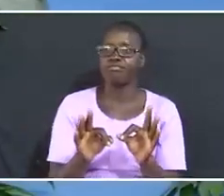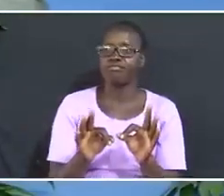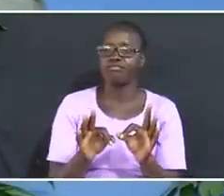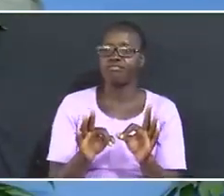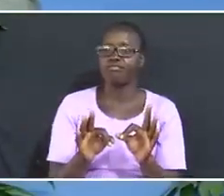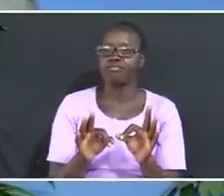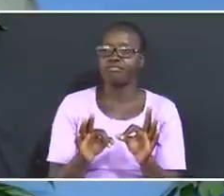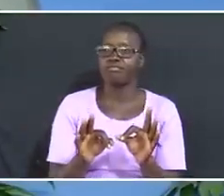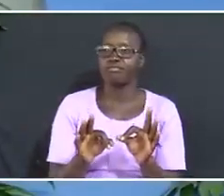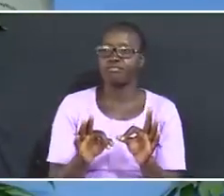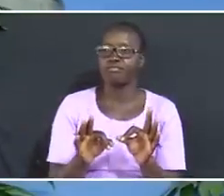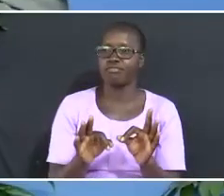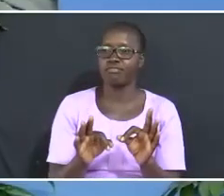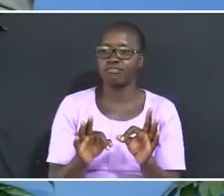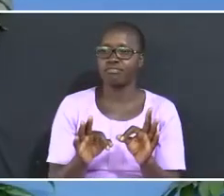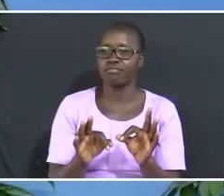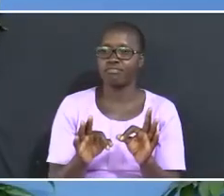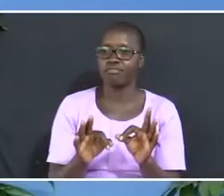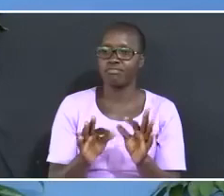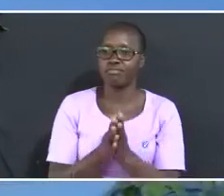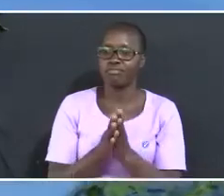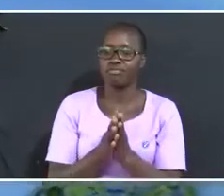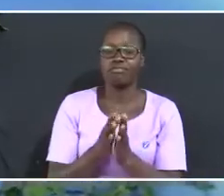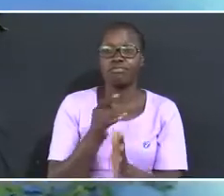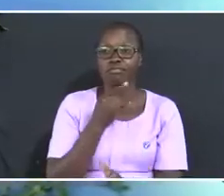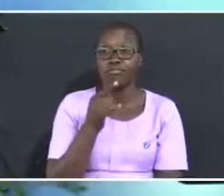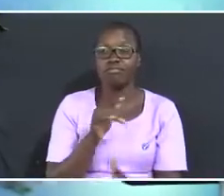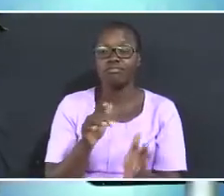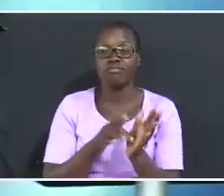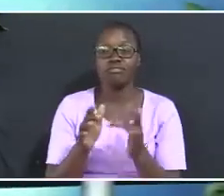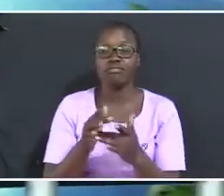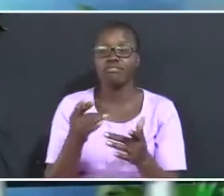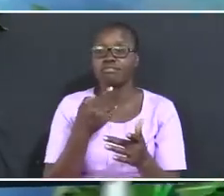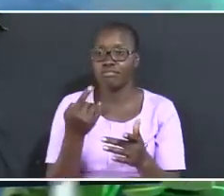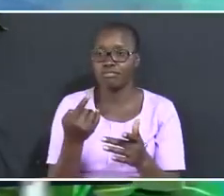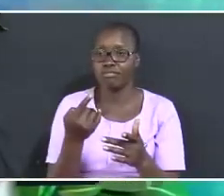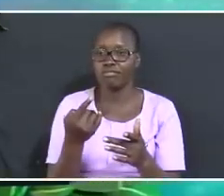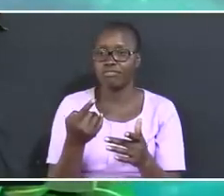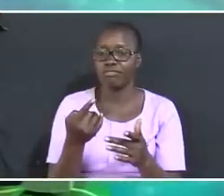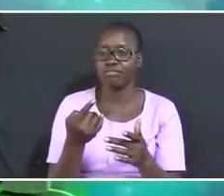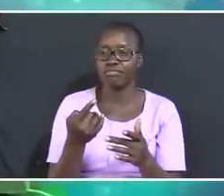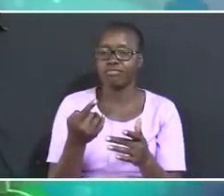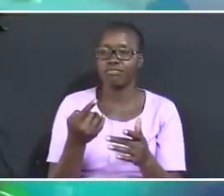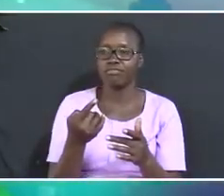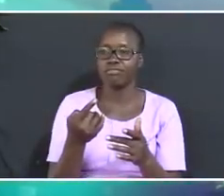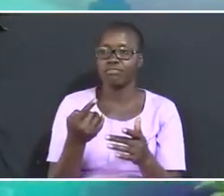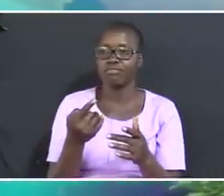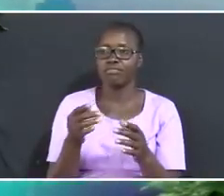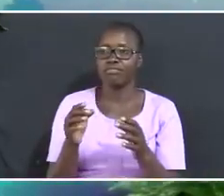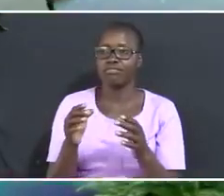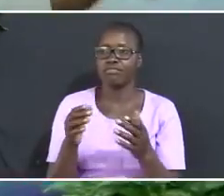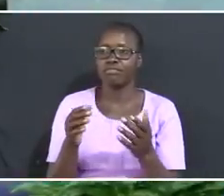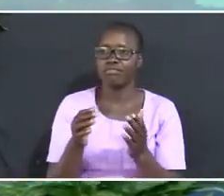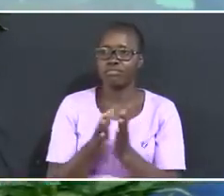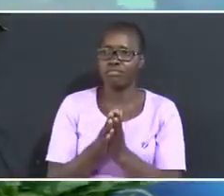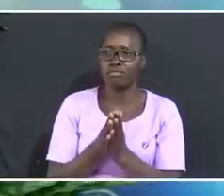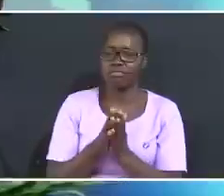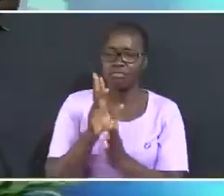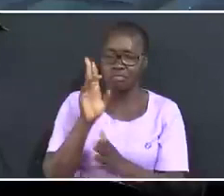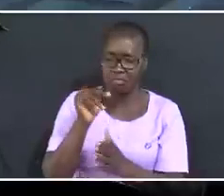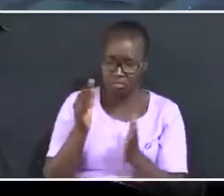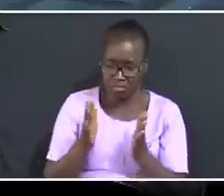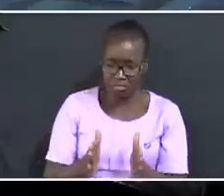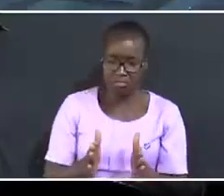freedom. And it says, the Bible says this very clear, that there's no human